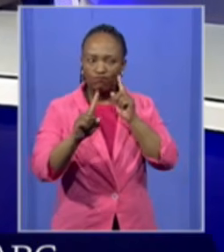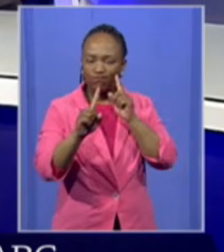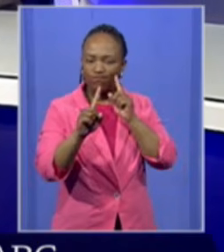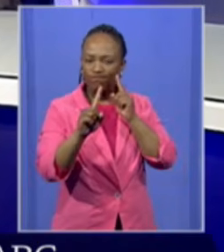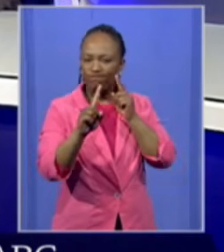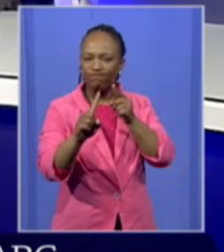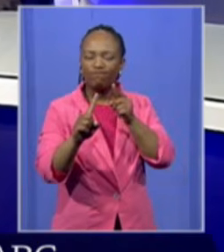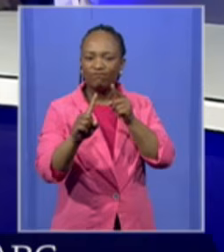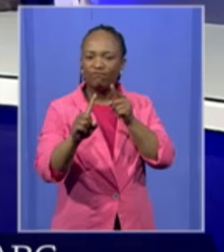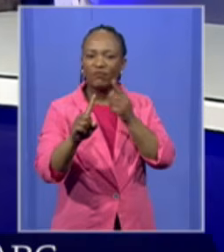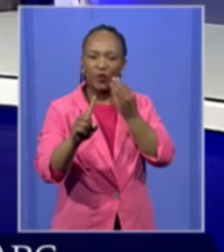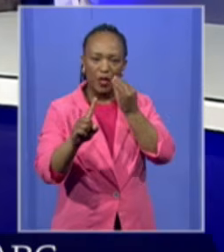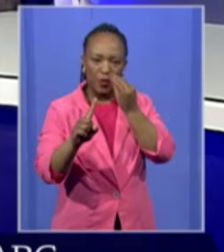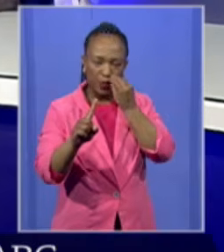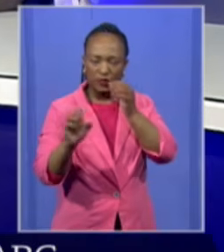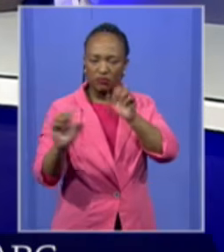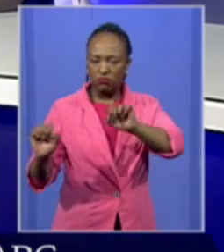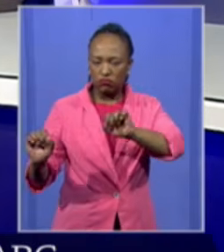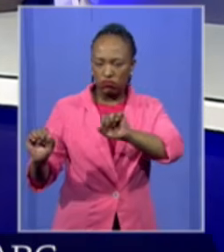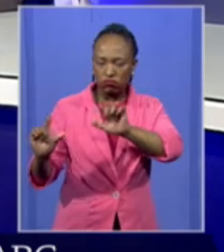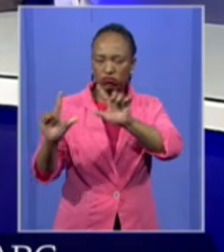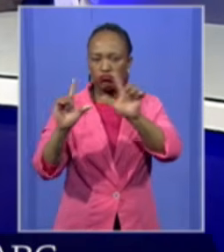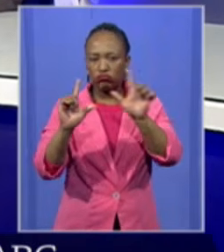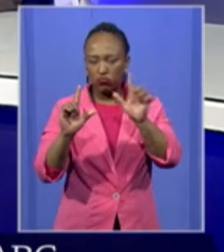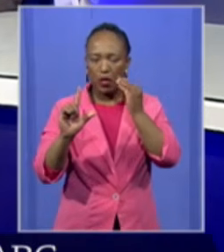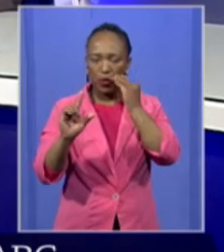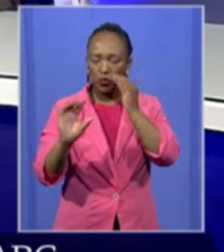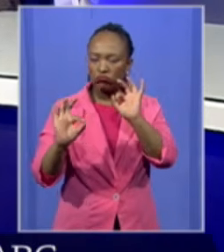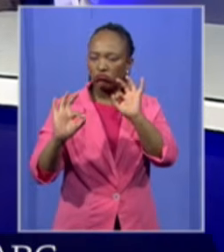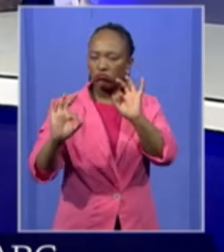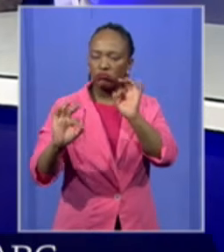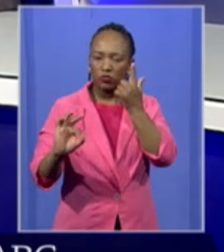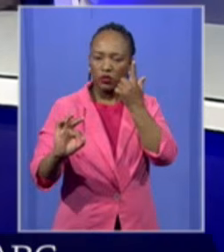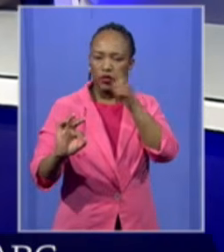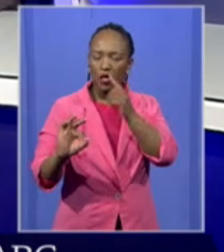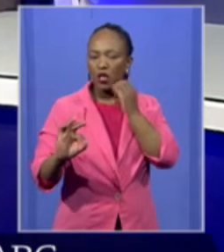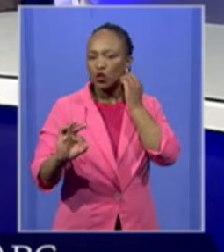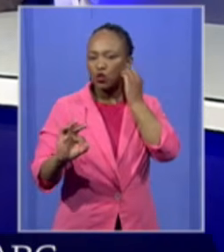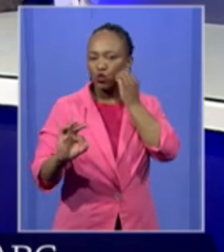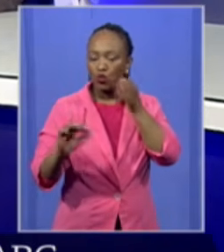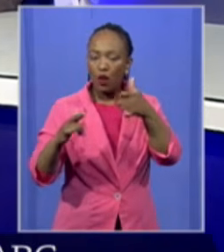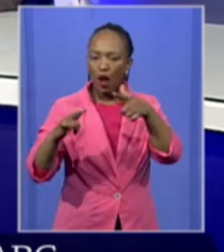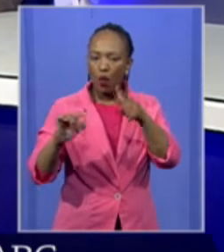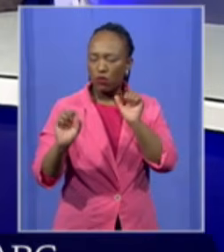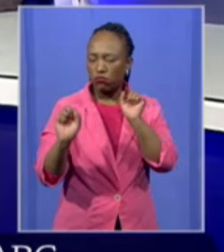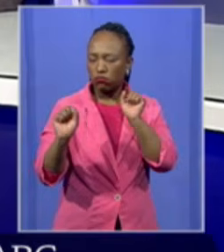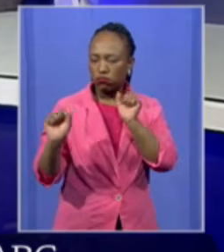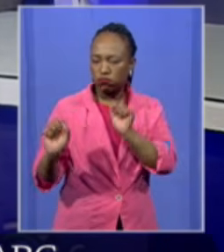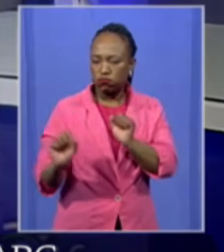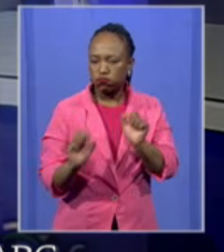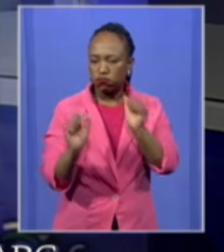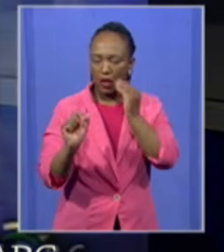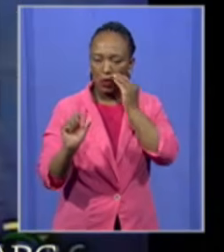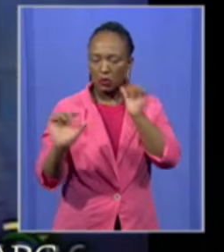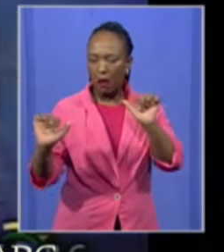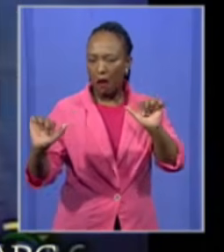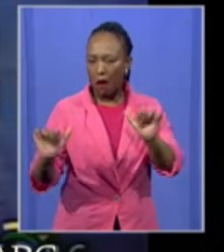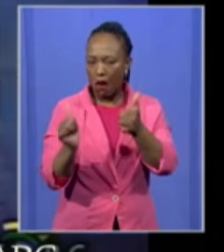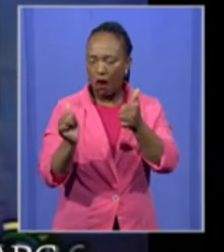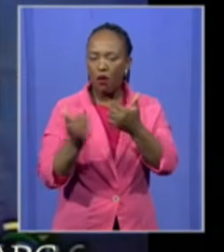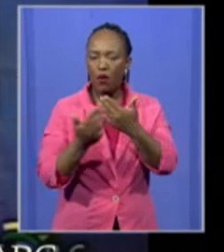hore re hase ditaba ka tsela e nepahetseng ka taba ya Sesotho se nammeng se setle se tla